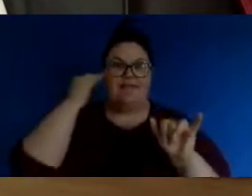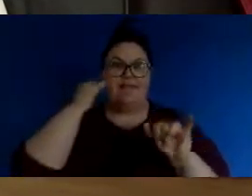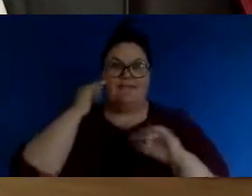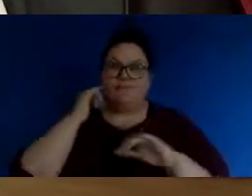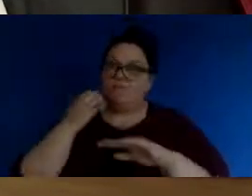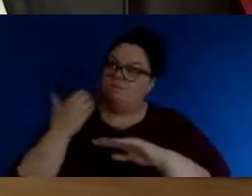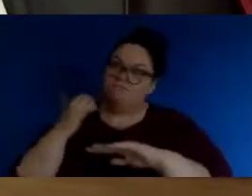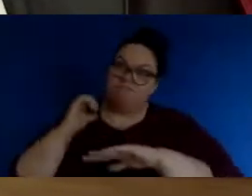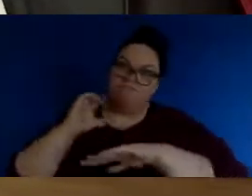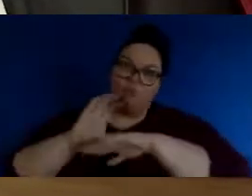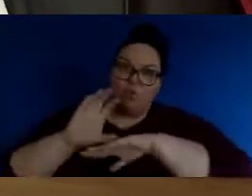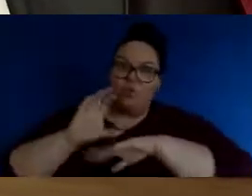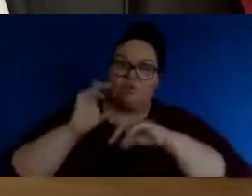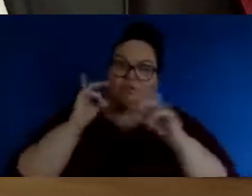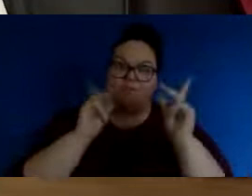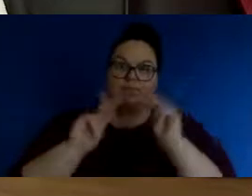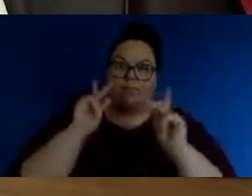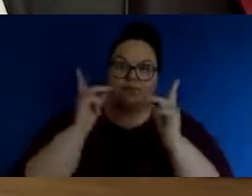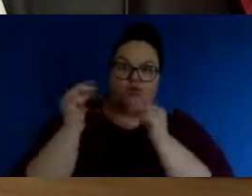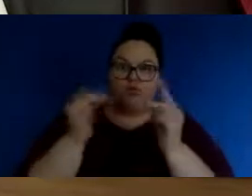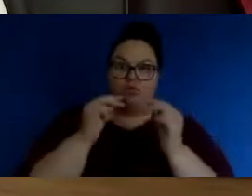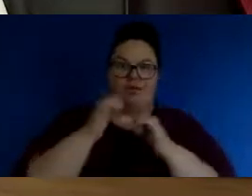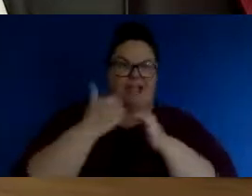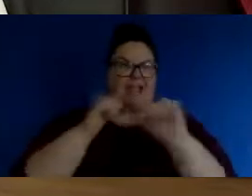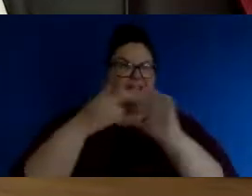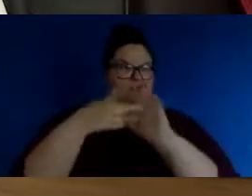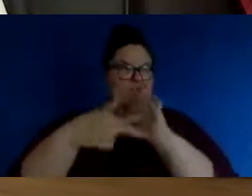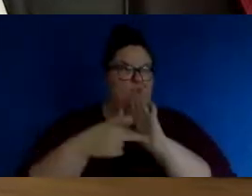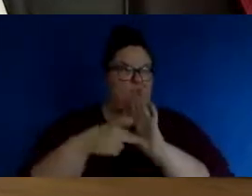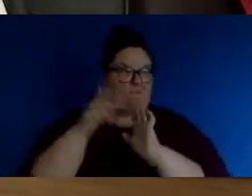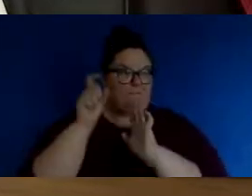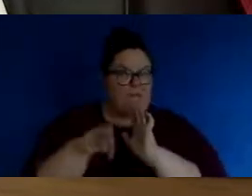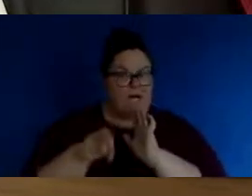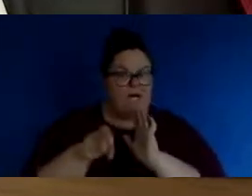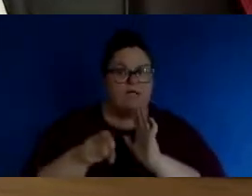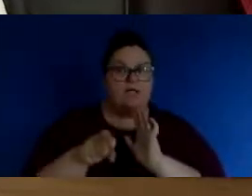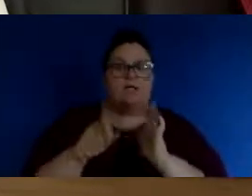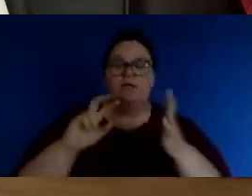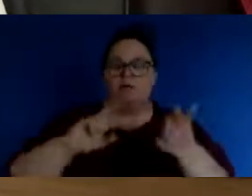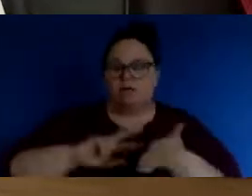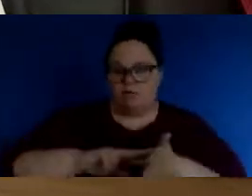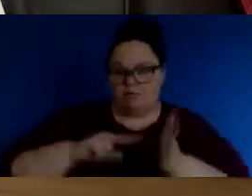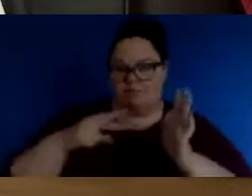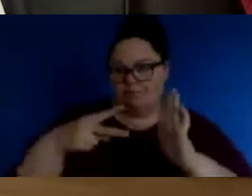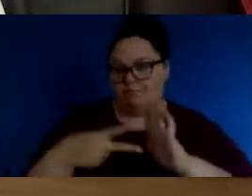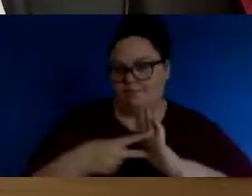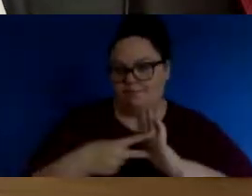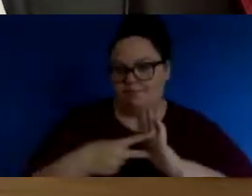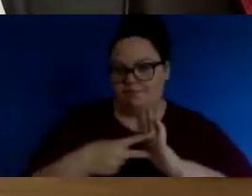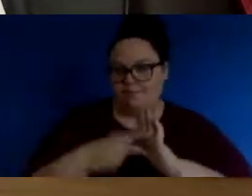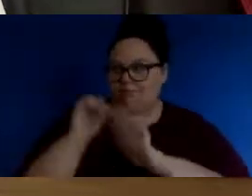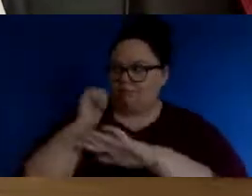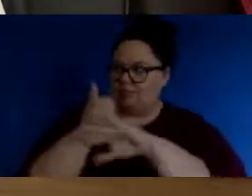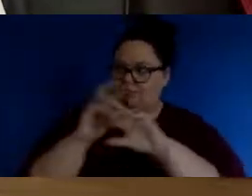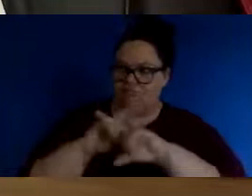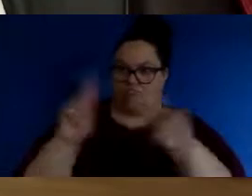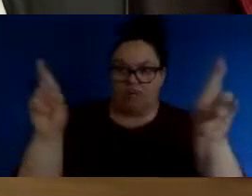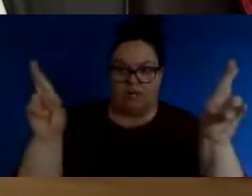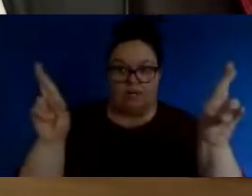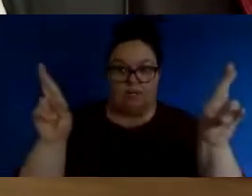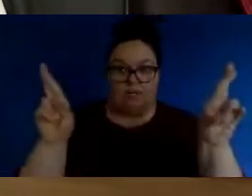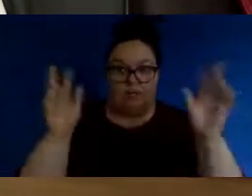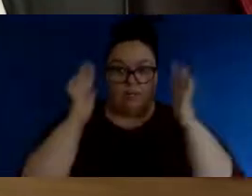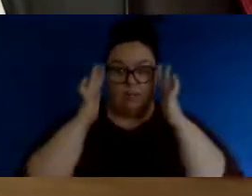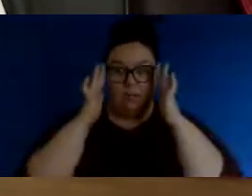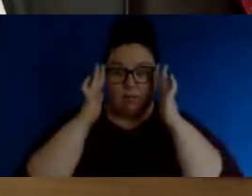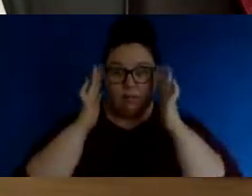needed for any of these measures, then those things were all in place. So moving forward, we will